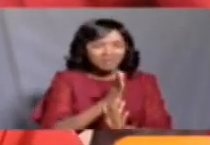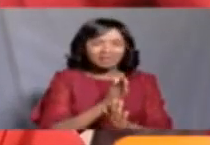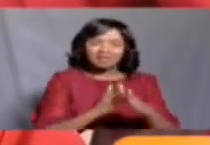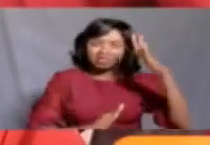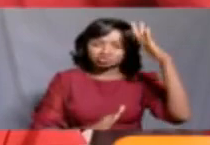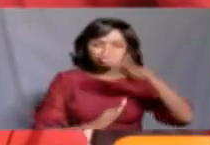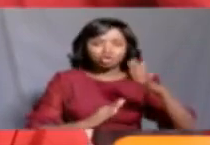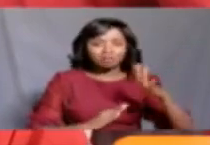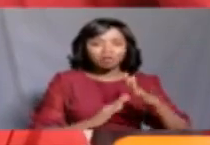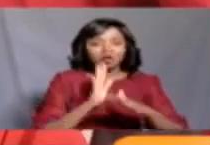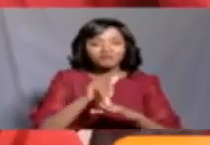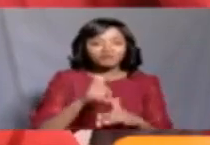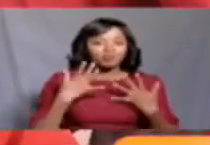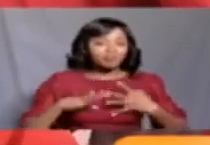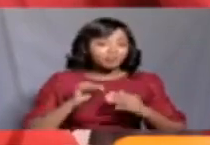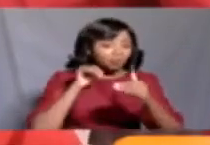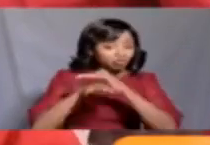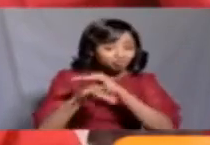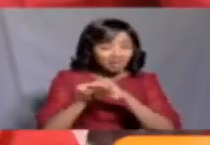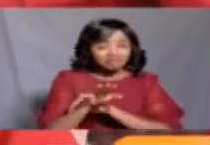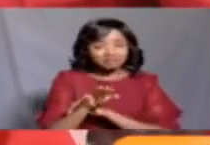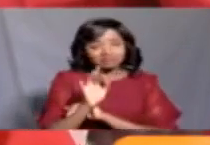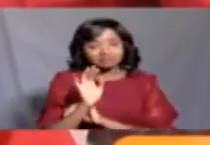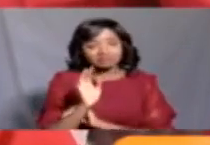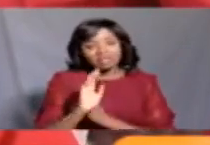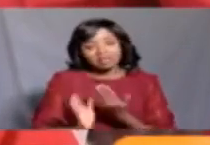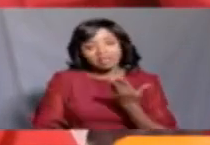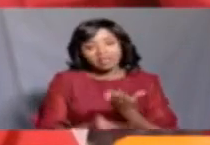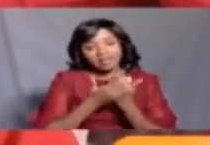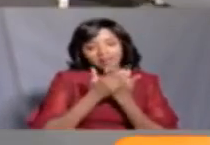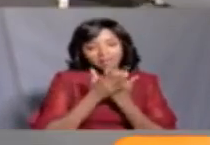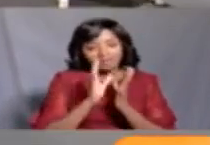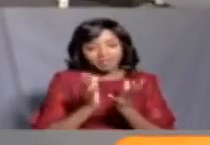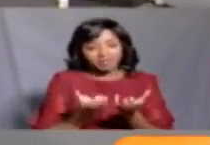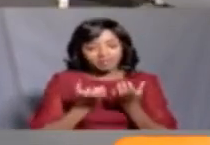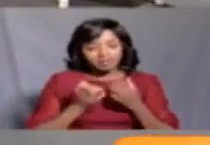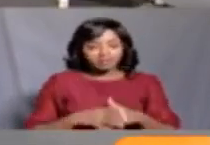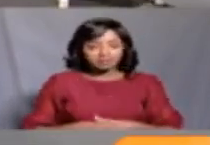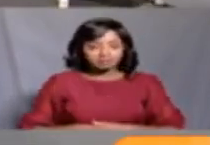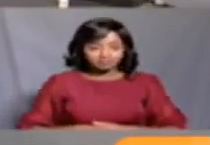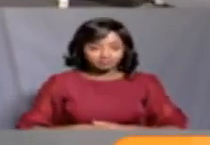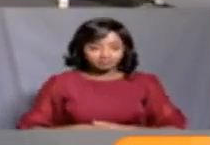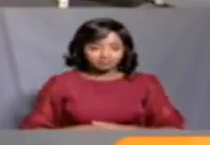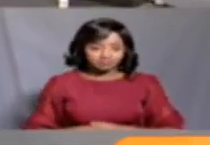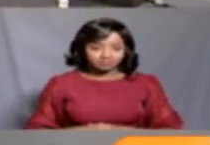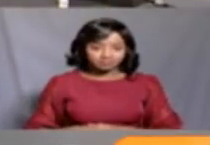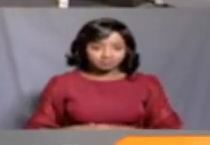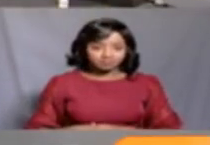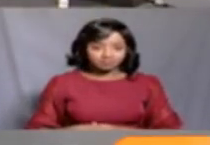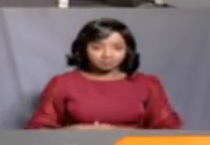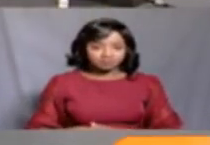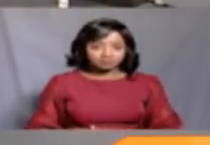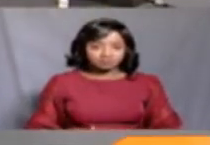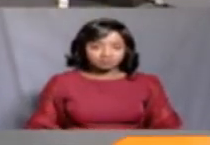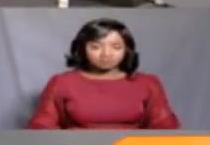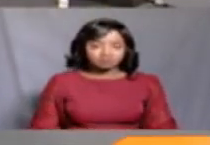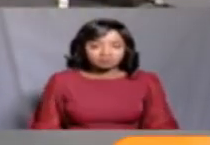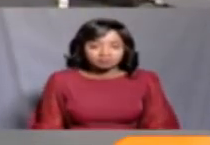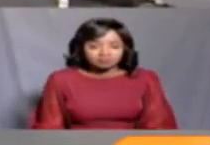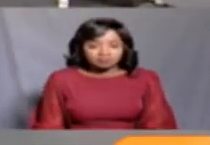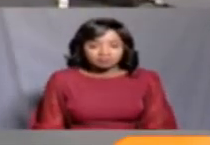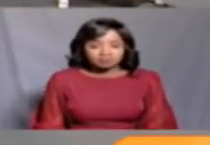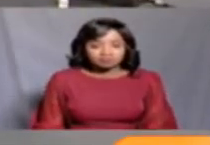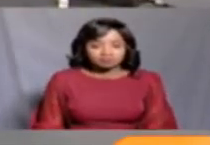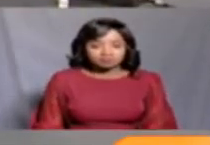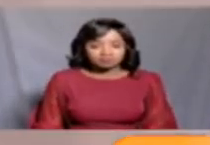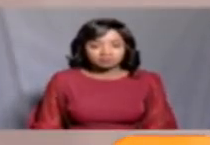step, if they could just go in, they'll be able to get the help they need. And I think as we close, I really want to, this is really big in terms of suicide